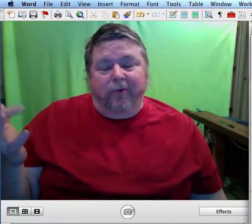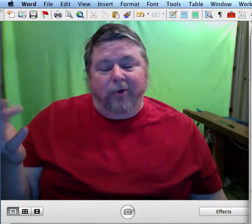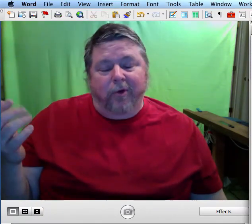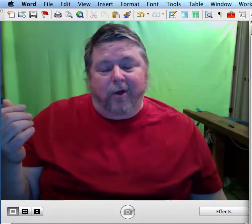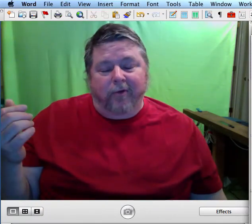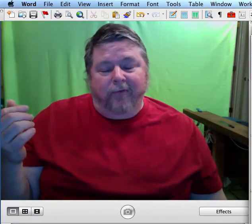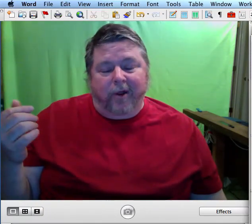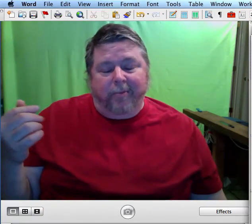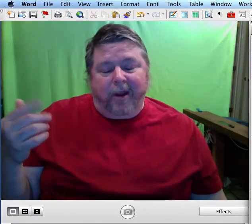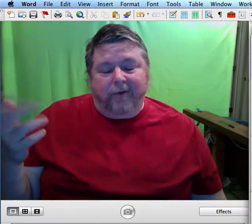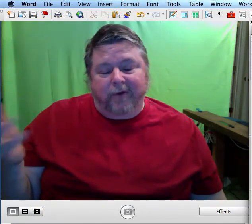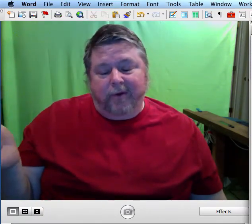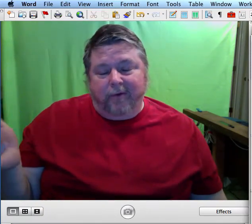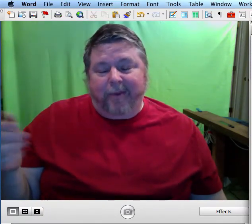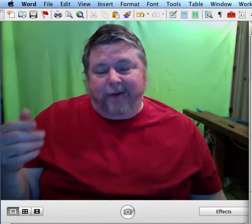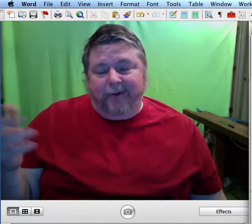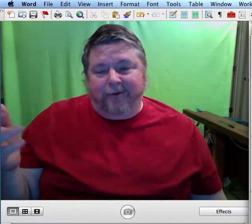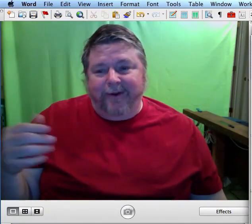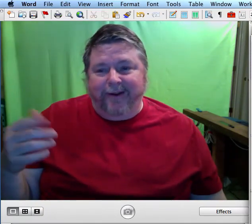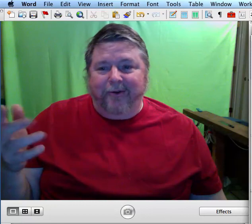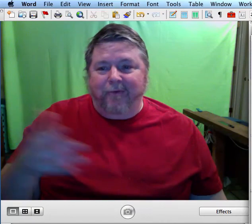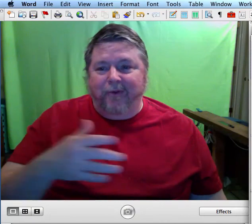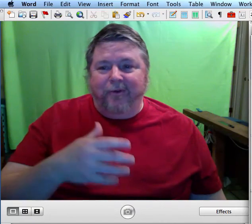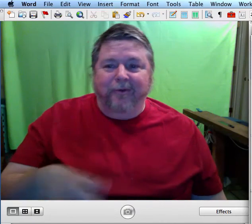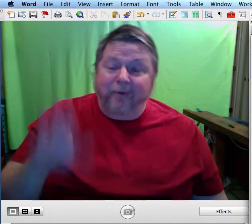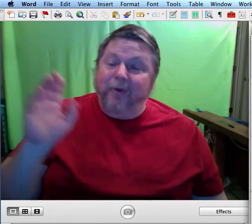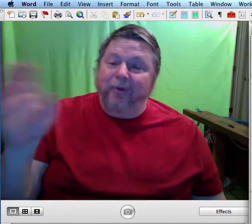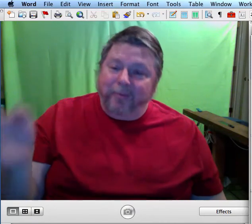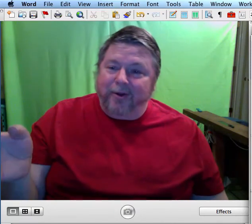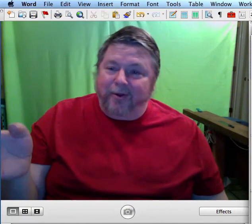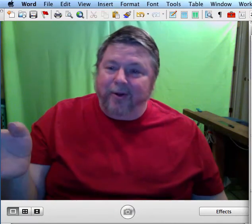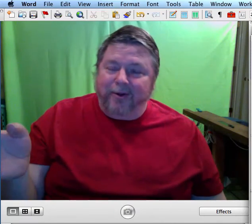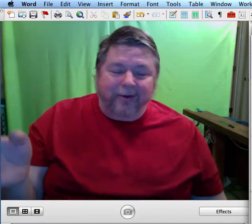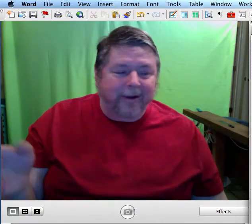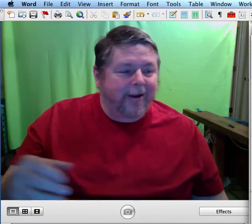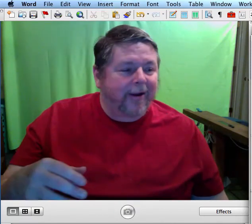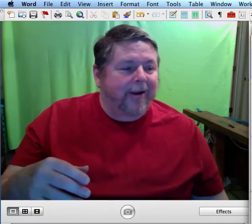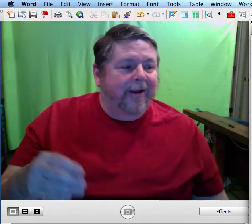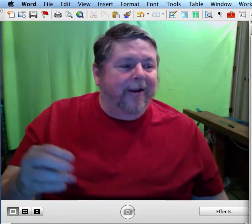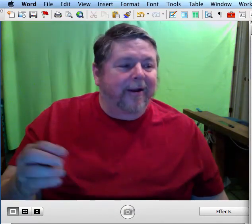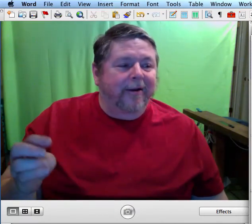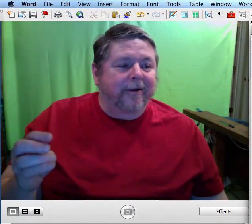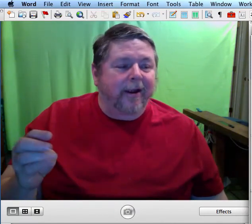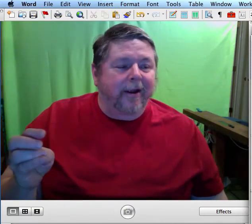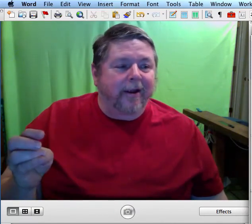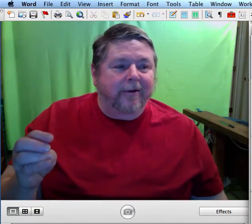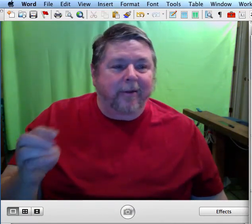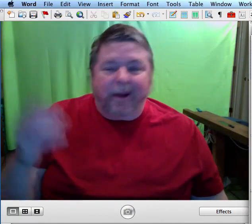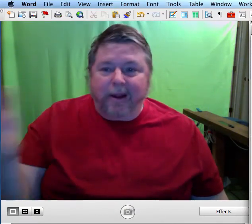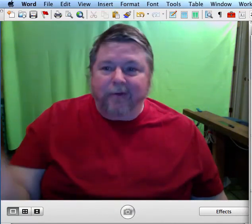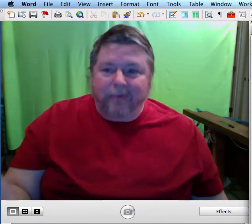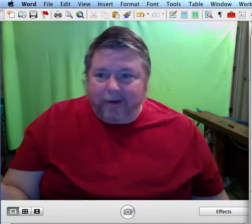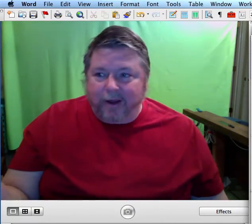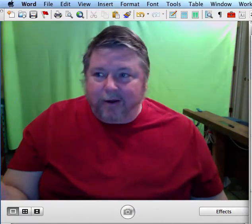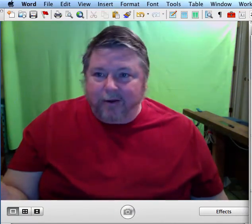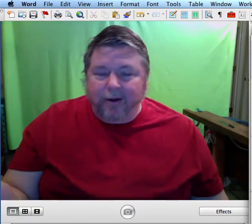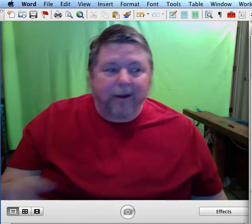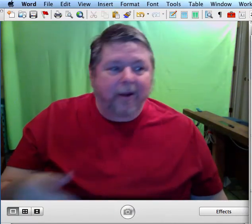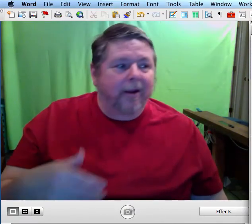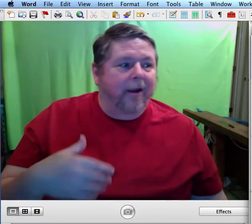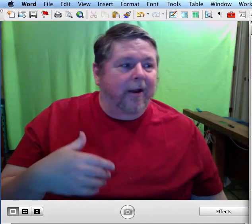Review of past history, like your future history. Review of your medical history. And medications being